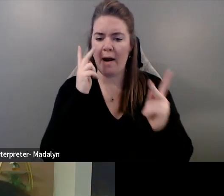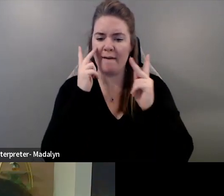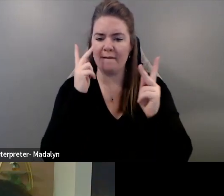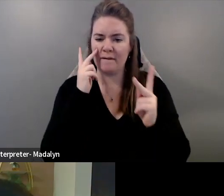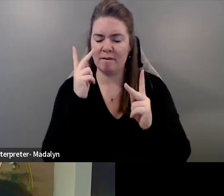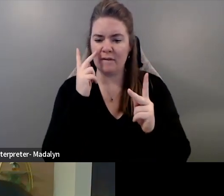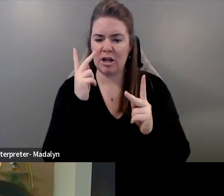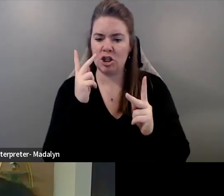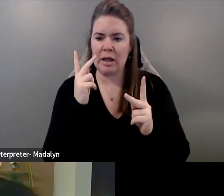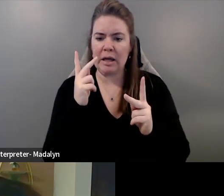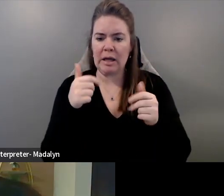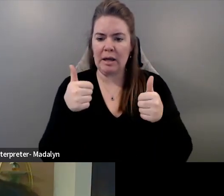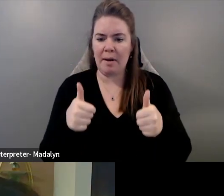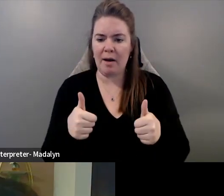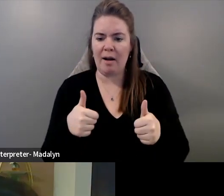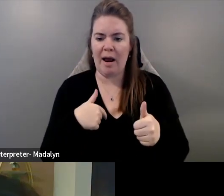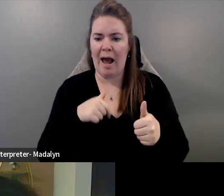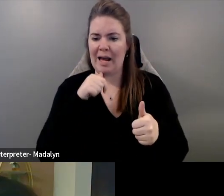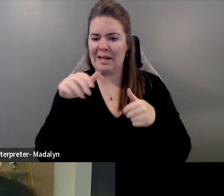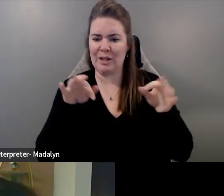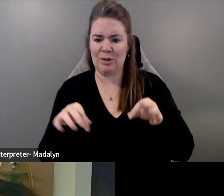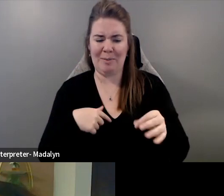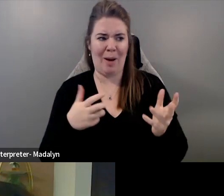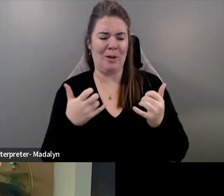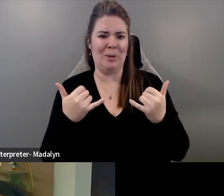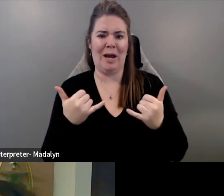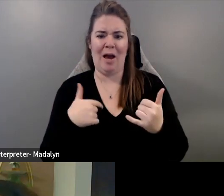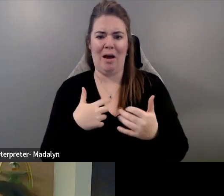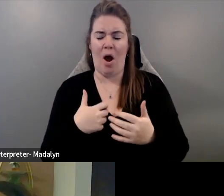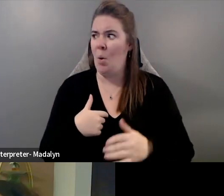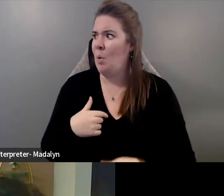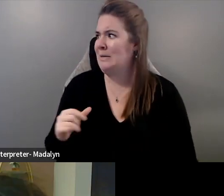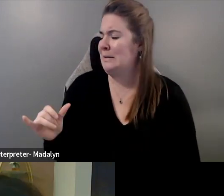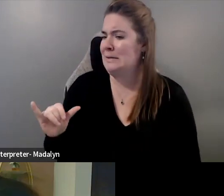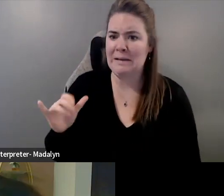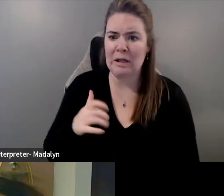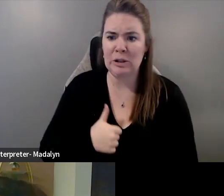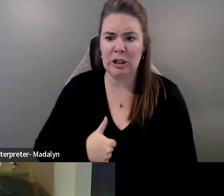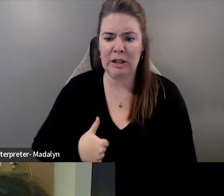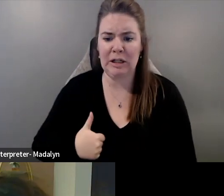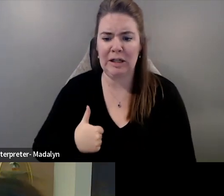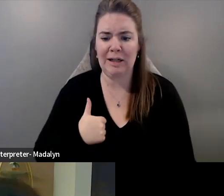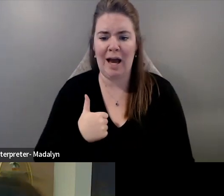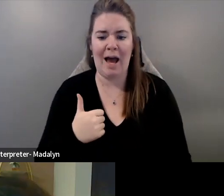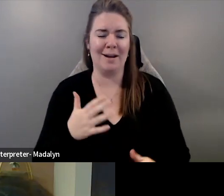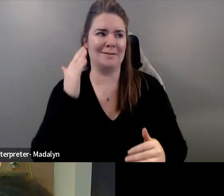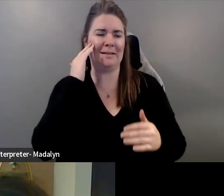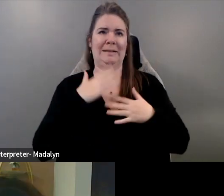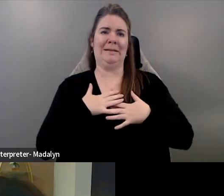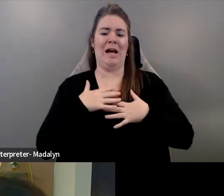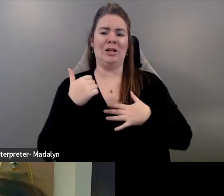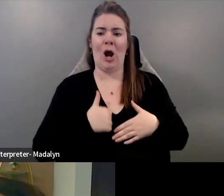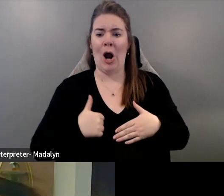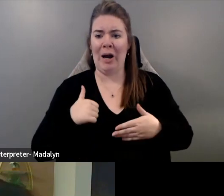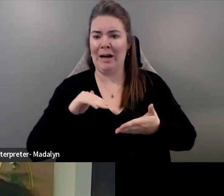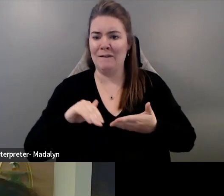give my description. So I'd like to do that this time. I just I thought did about that. too. I'm sorry. I know it. So y'all forgive us. We're just, you